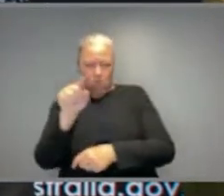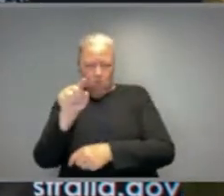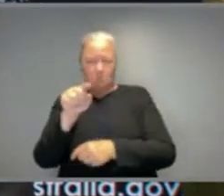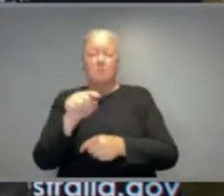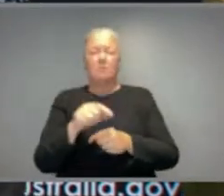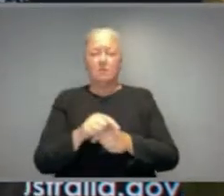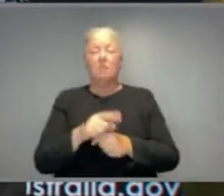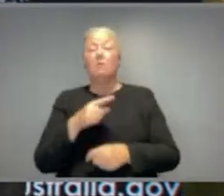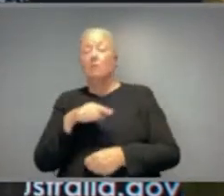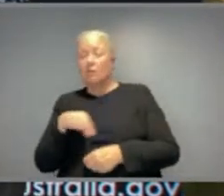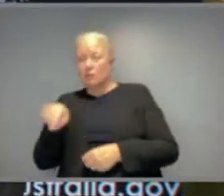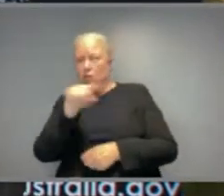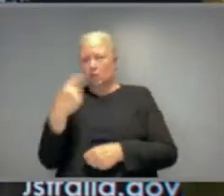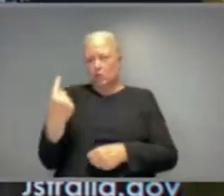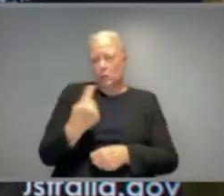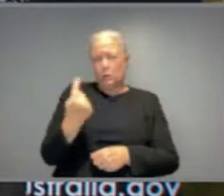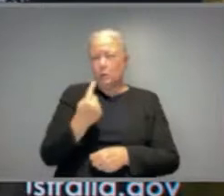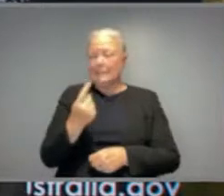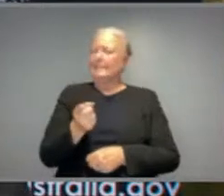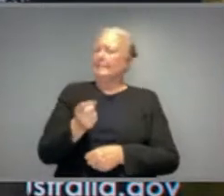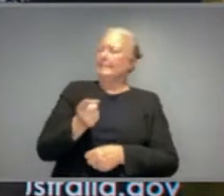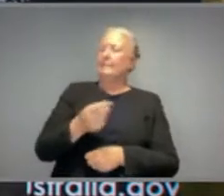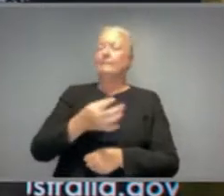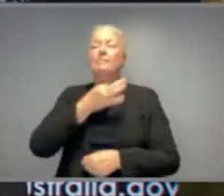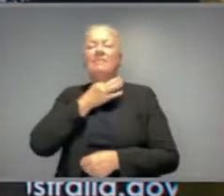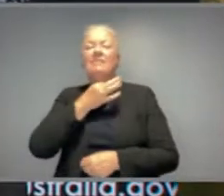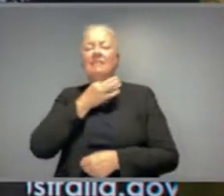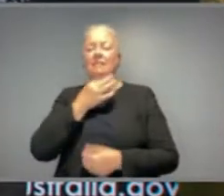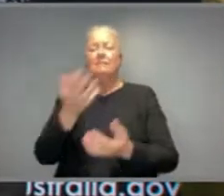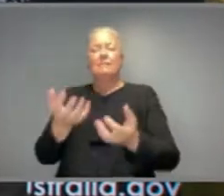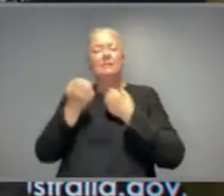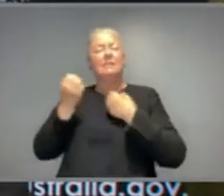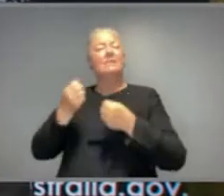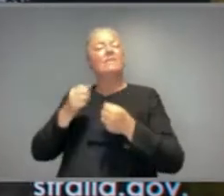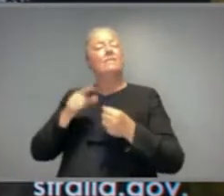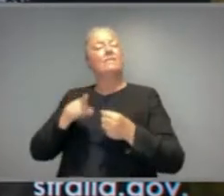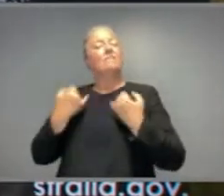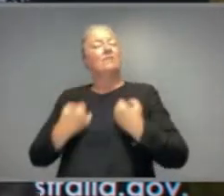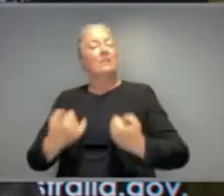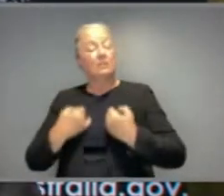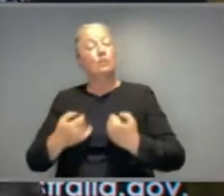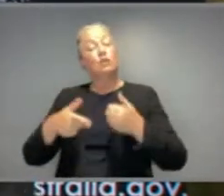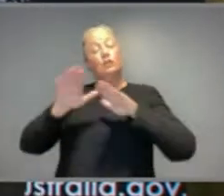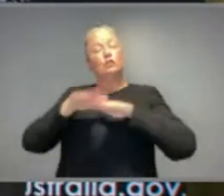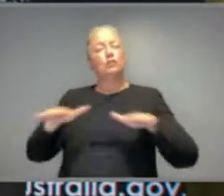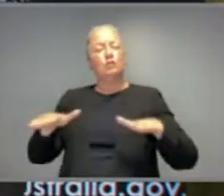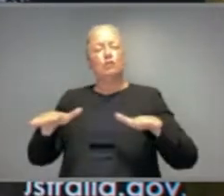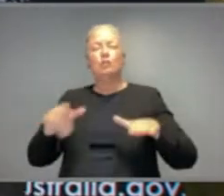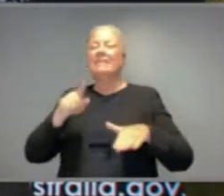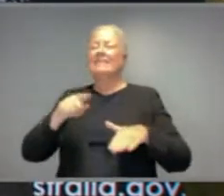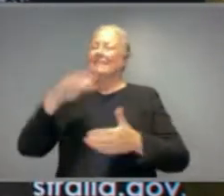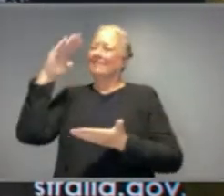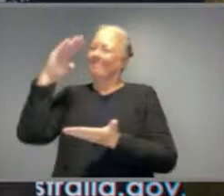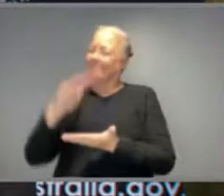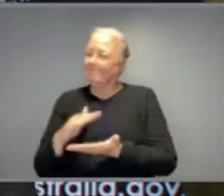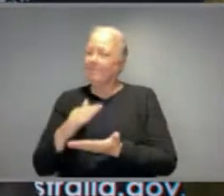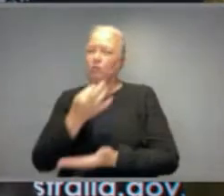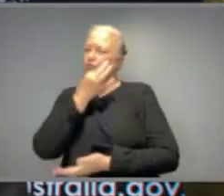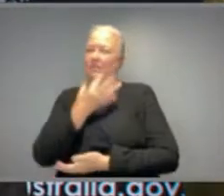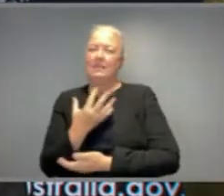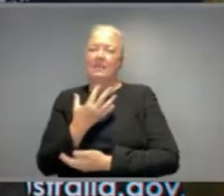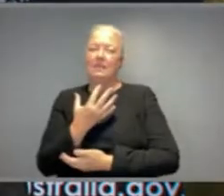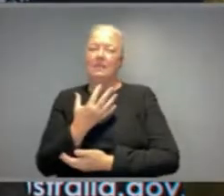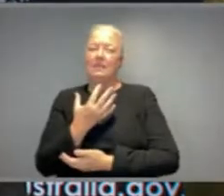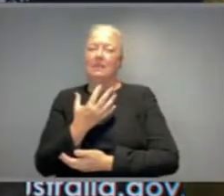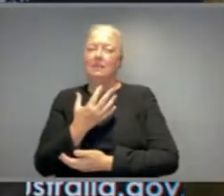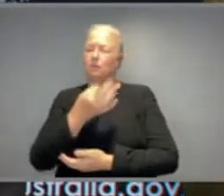have severe outcomes from the infection, recognising that in children that is extremely rare. So they've gone down that targeted